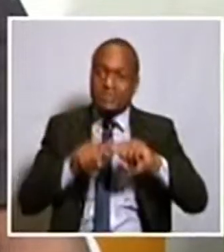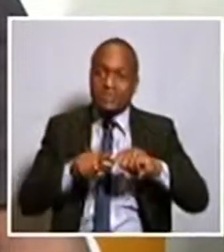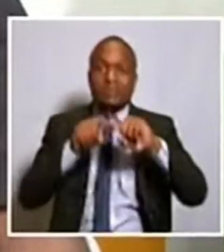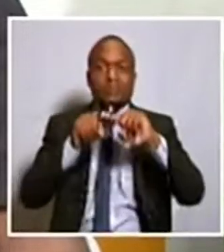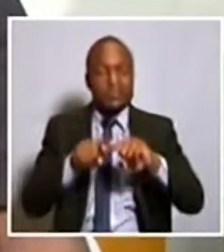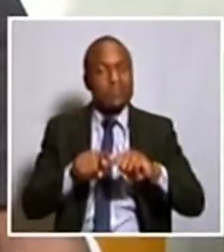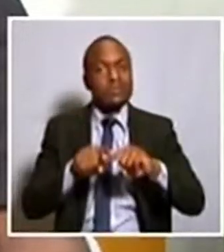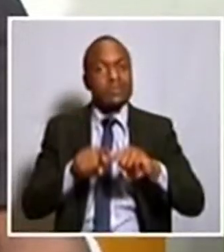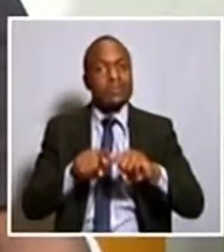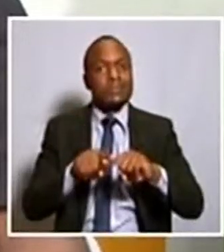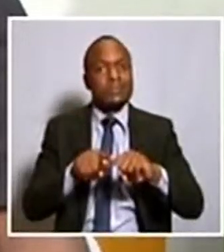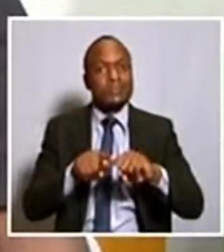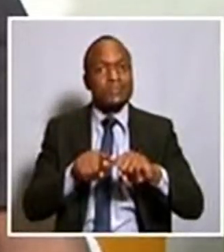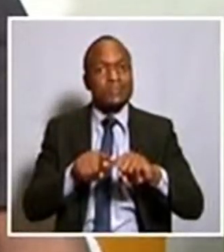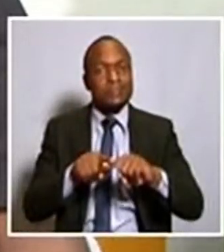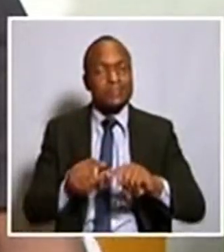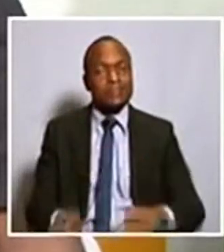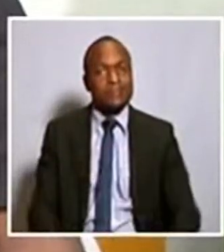entirely on